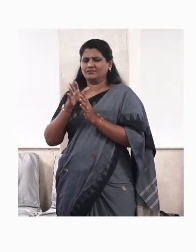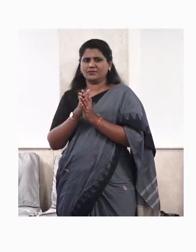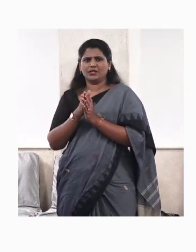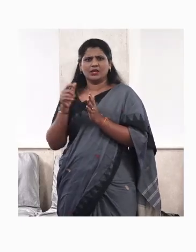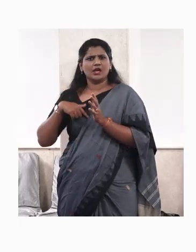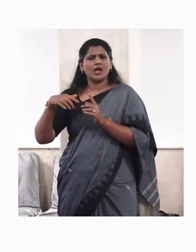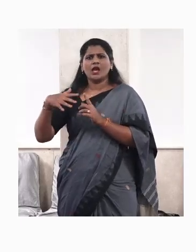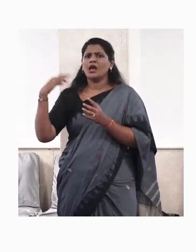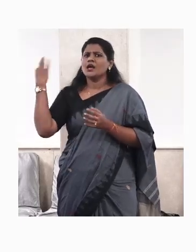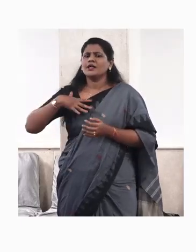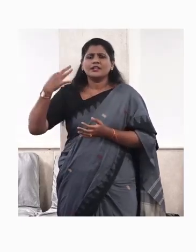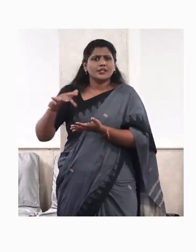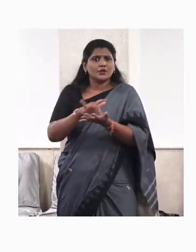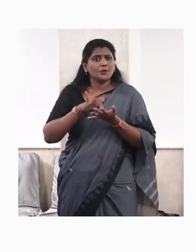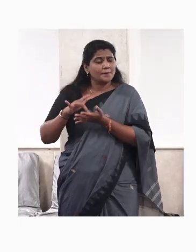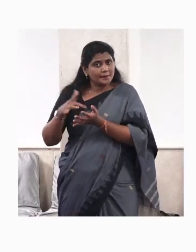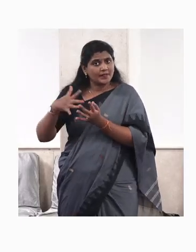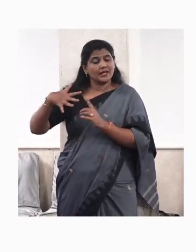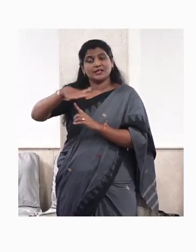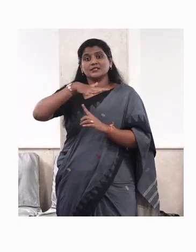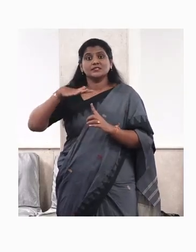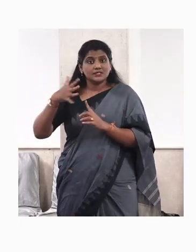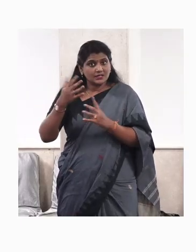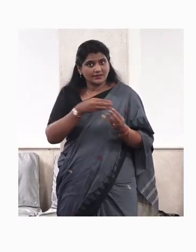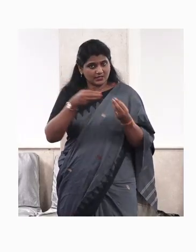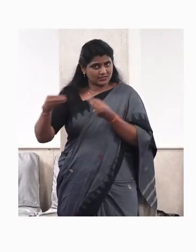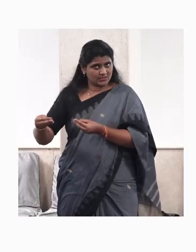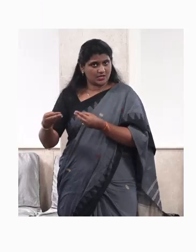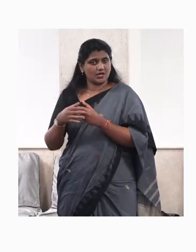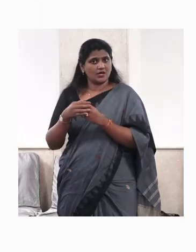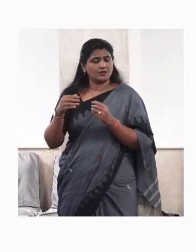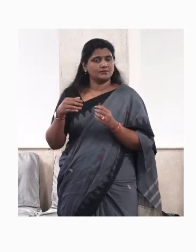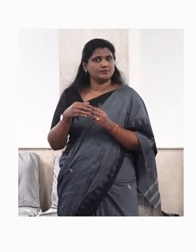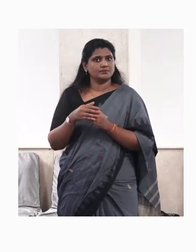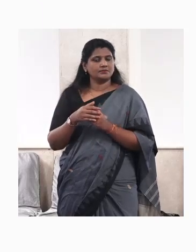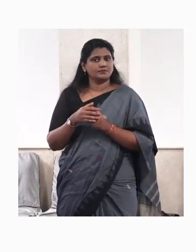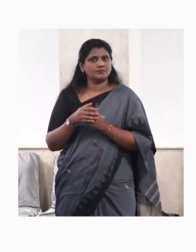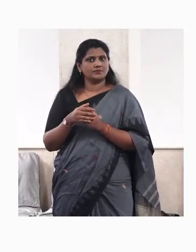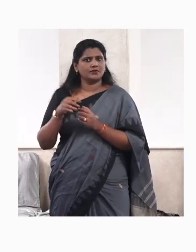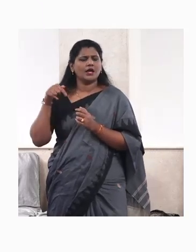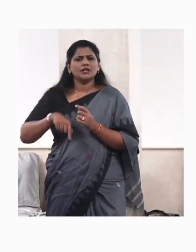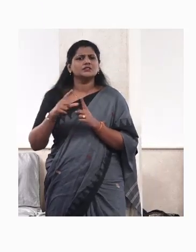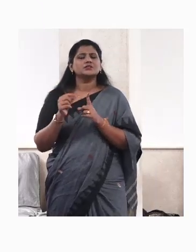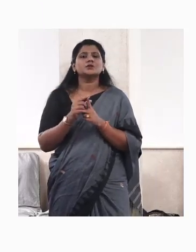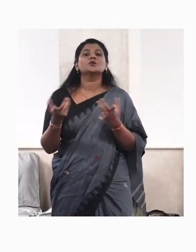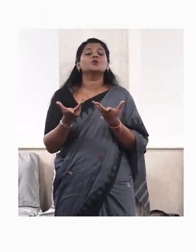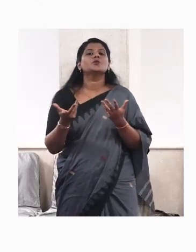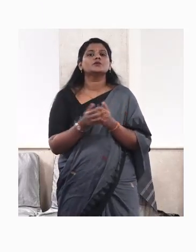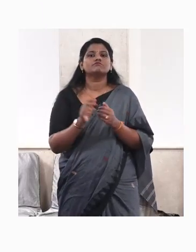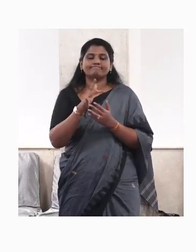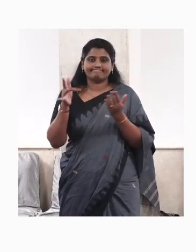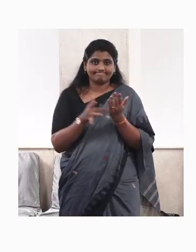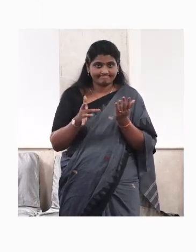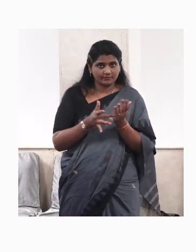of new cases coming up, incidence comes down, the prevalence also comes down, and what we do in a technical thing